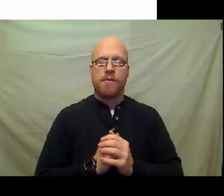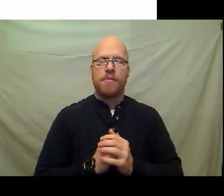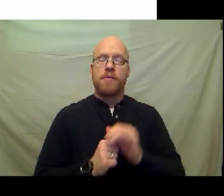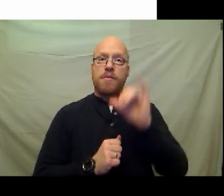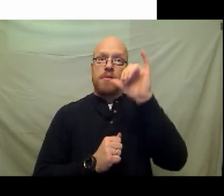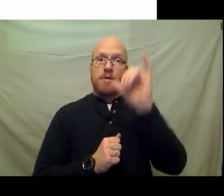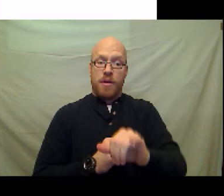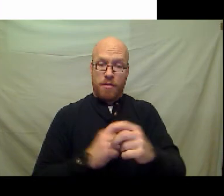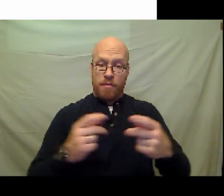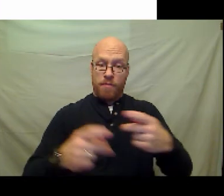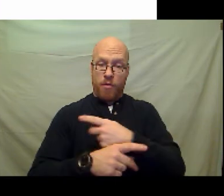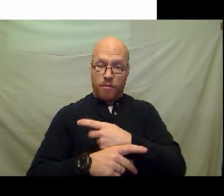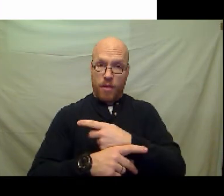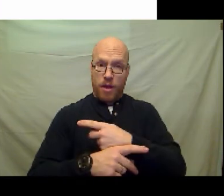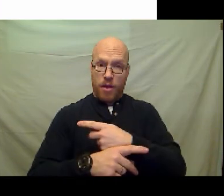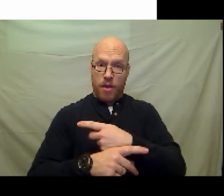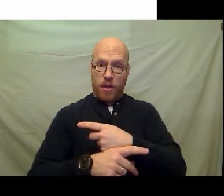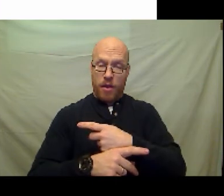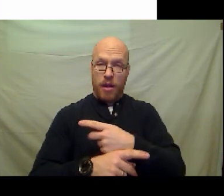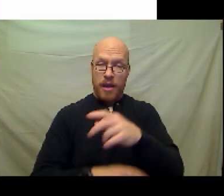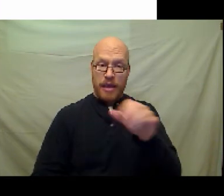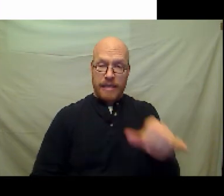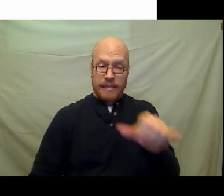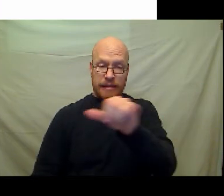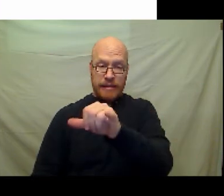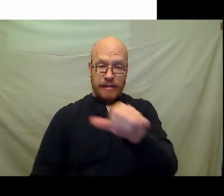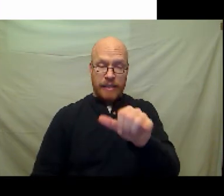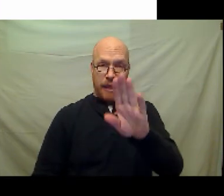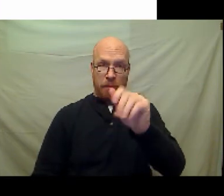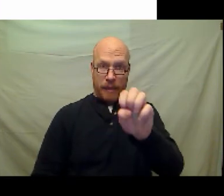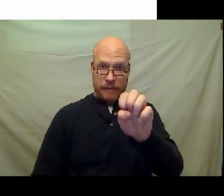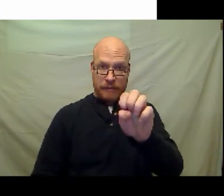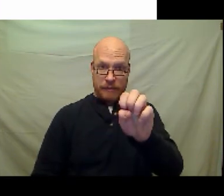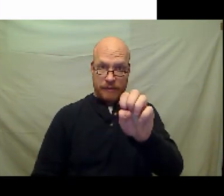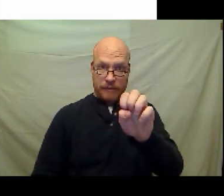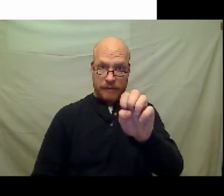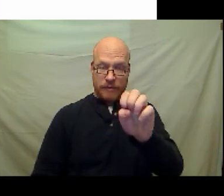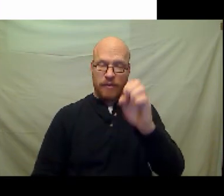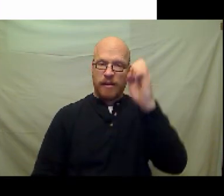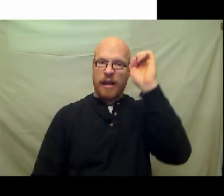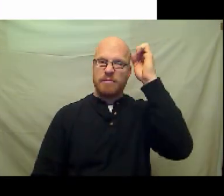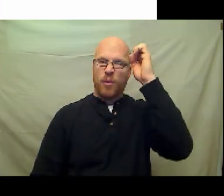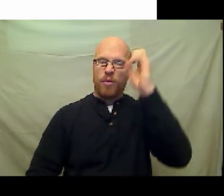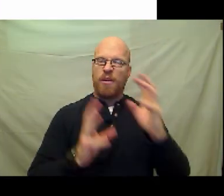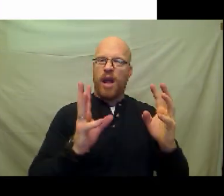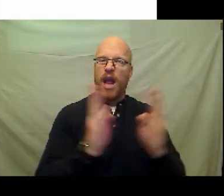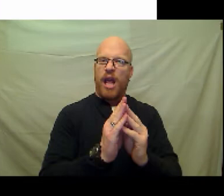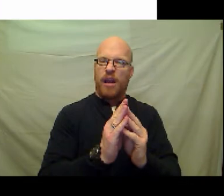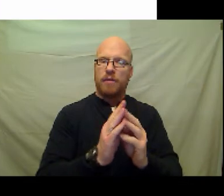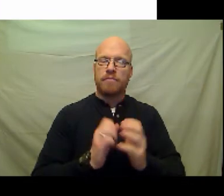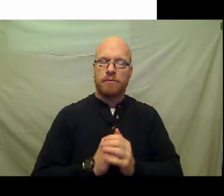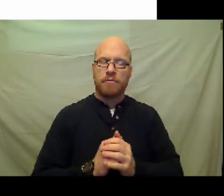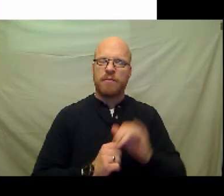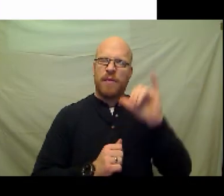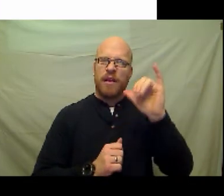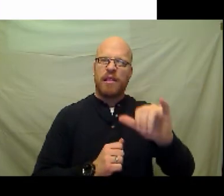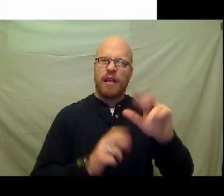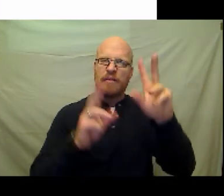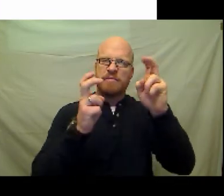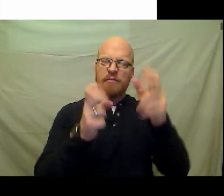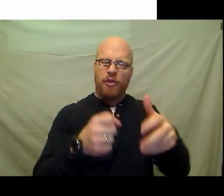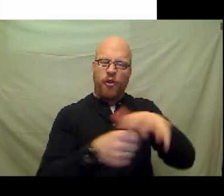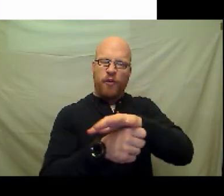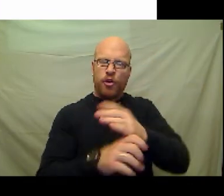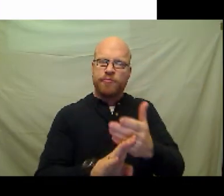cubed times m to the fourth. When we multiply these, they have the same base, so we use the exponent